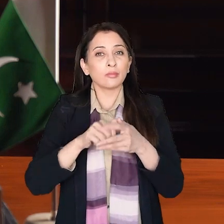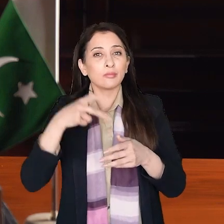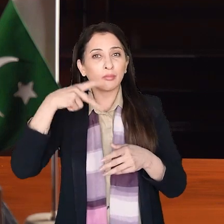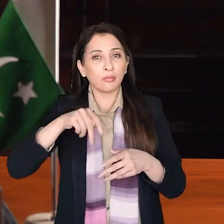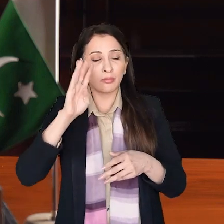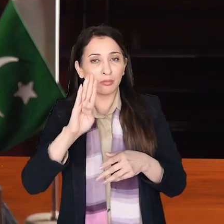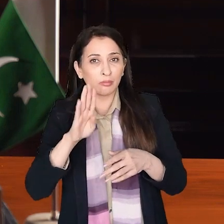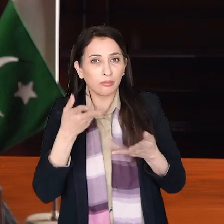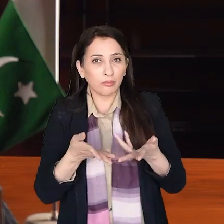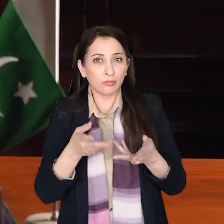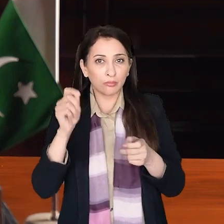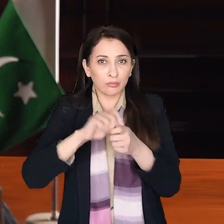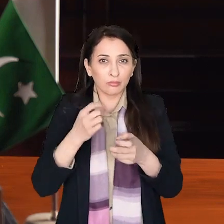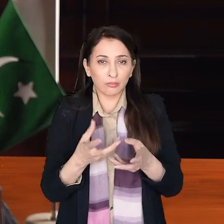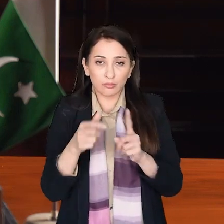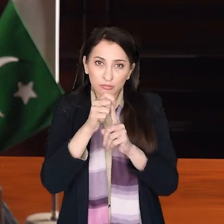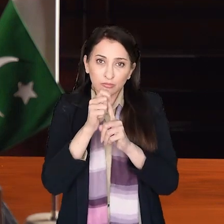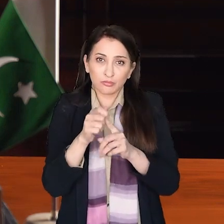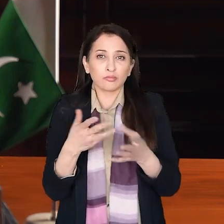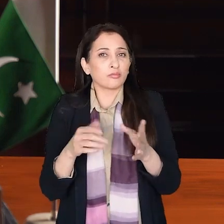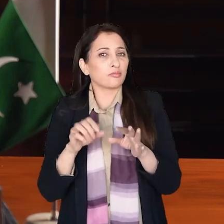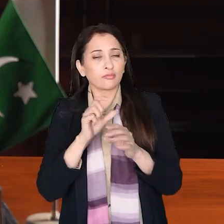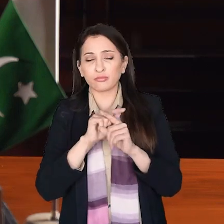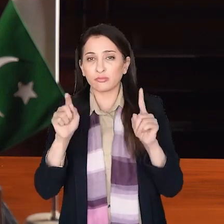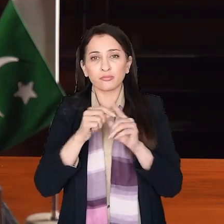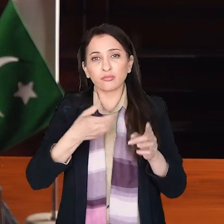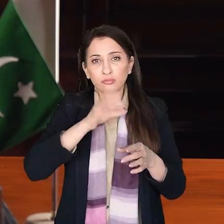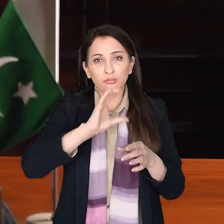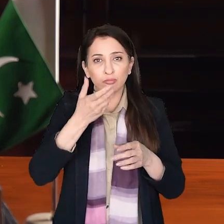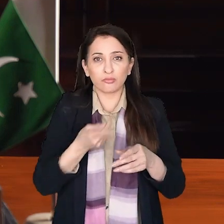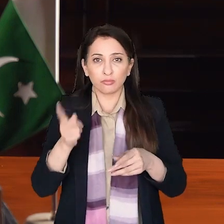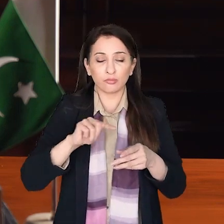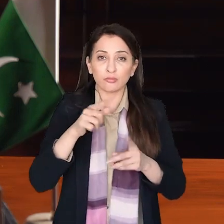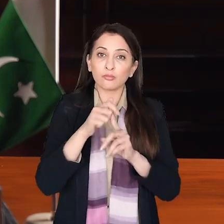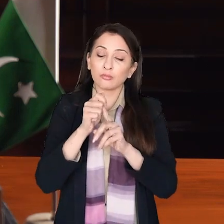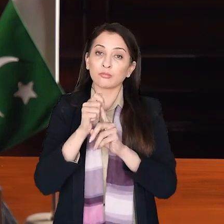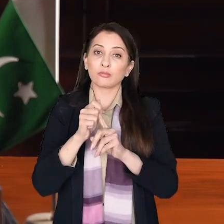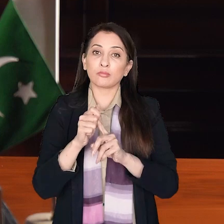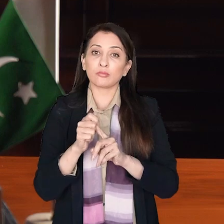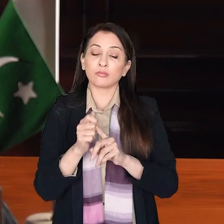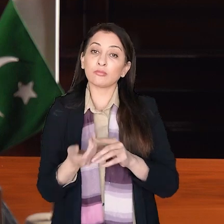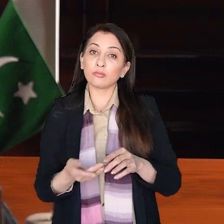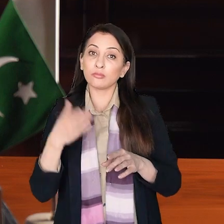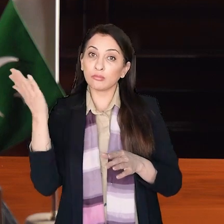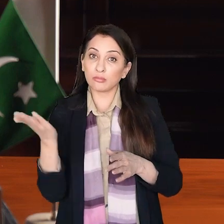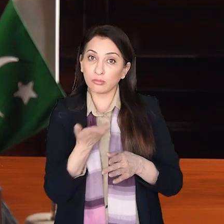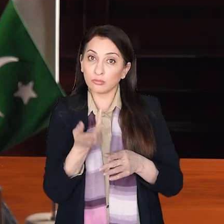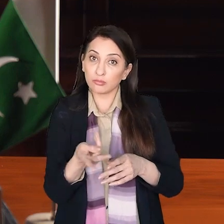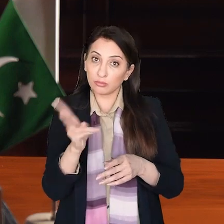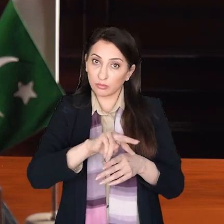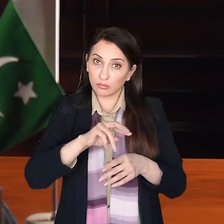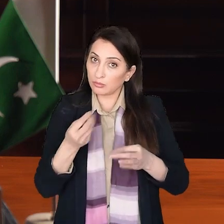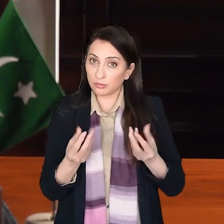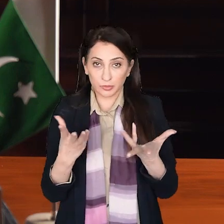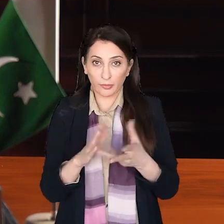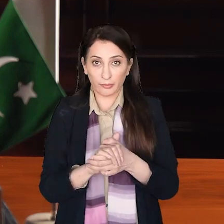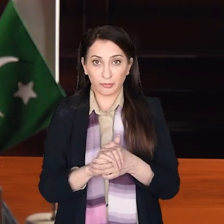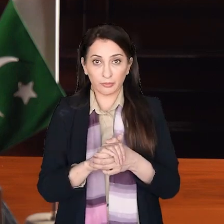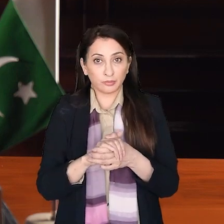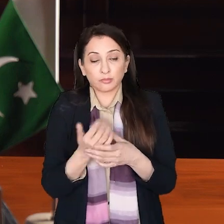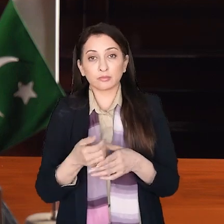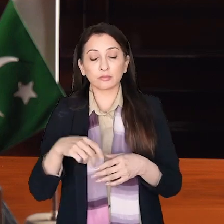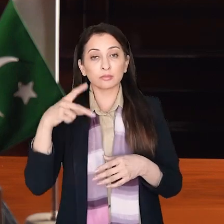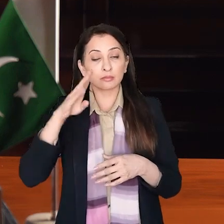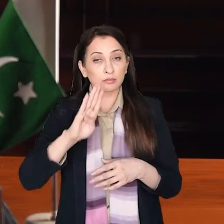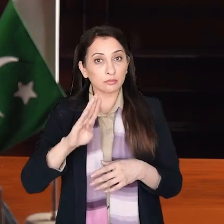bottles, water bottles that you and I use to drink water on a daily basis, and breathing new life into it. Whether that's using them to make